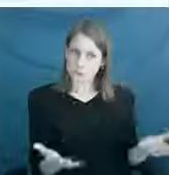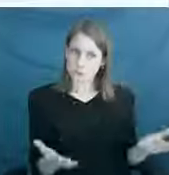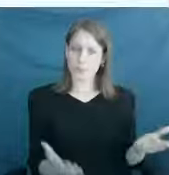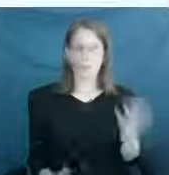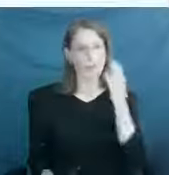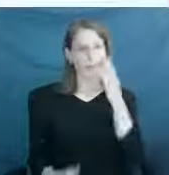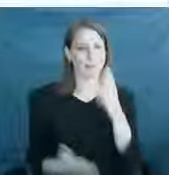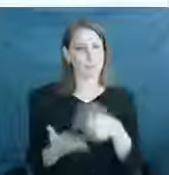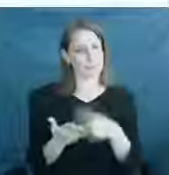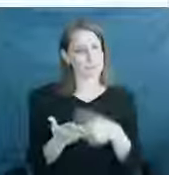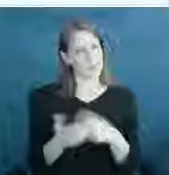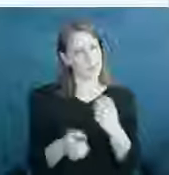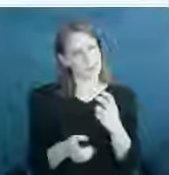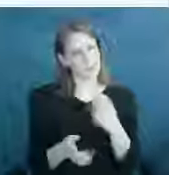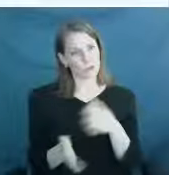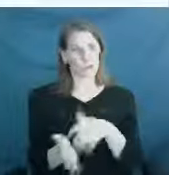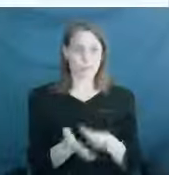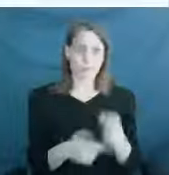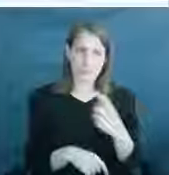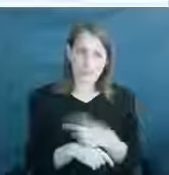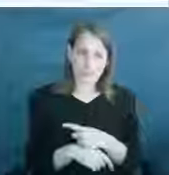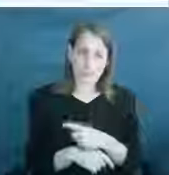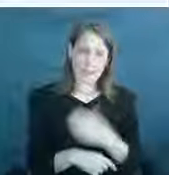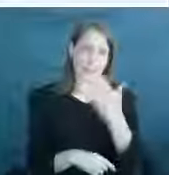children. They shouldn't be in teaching.